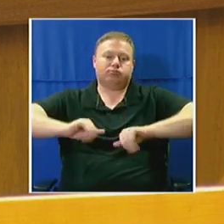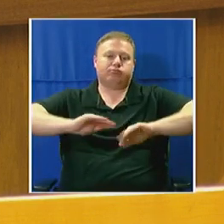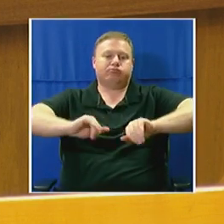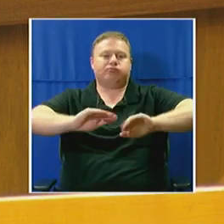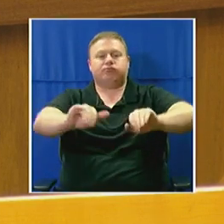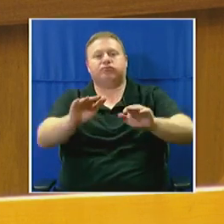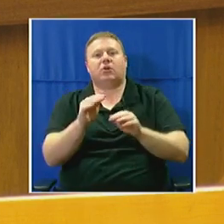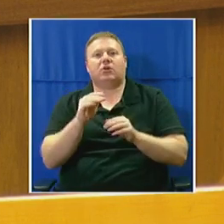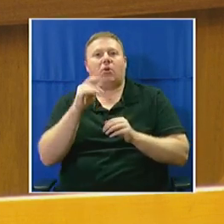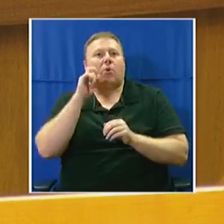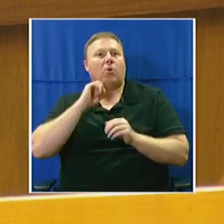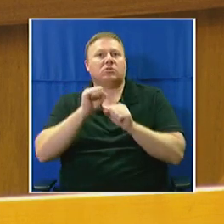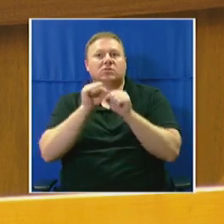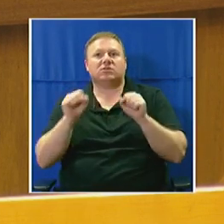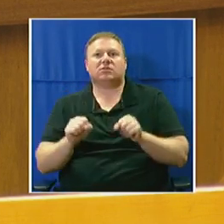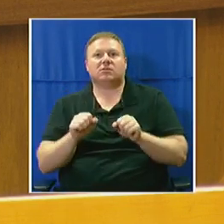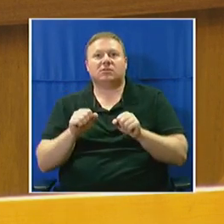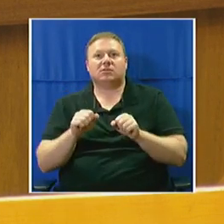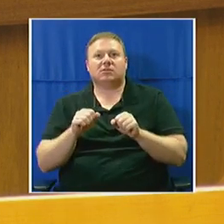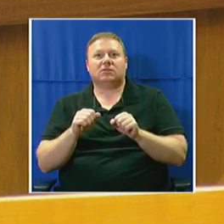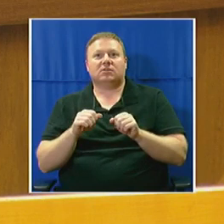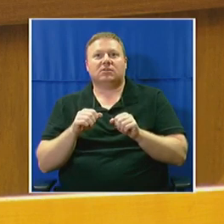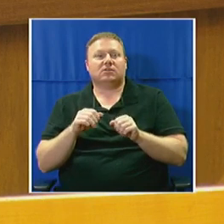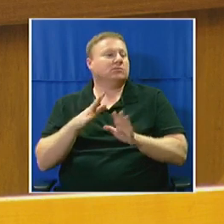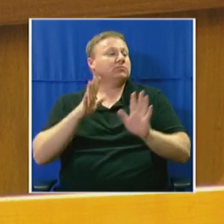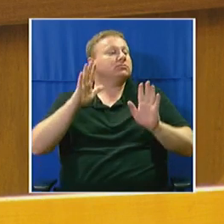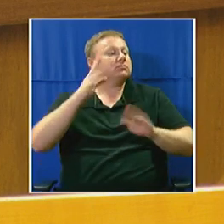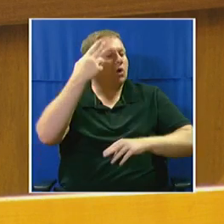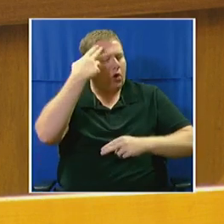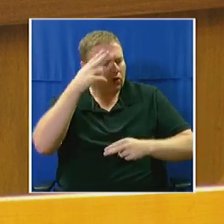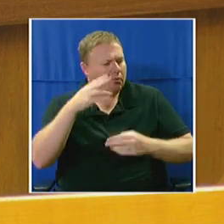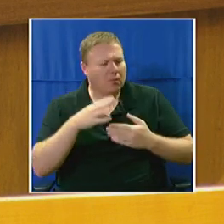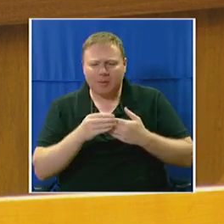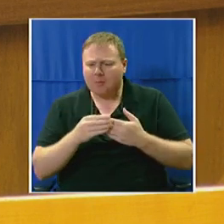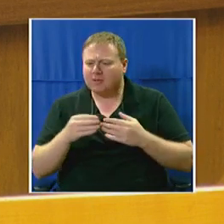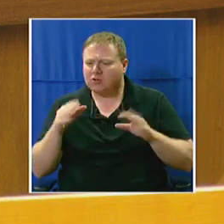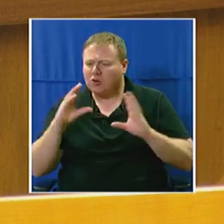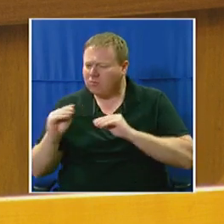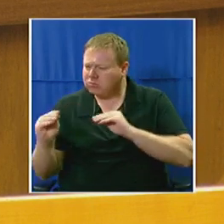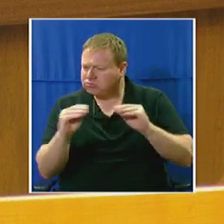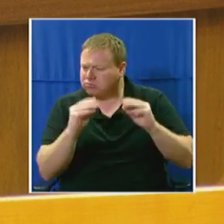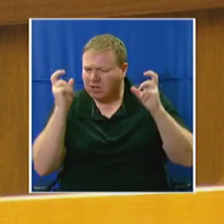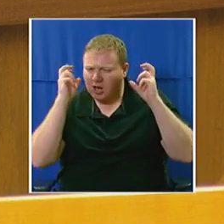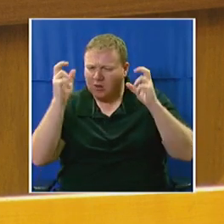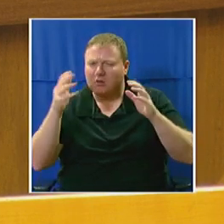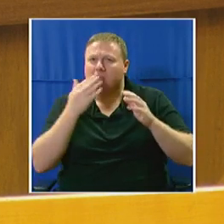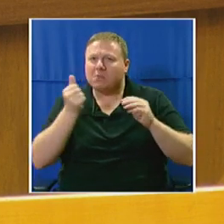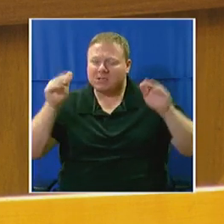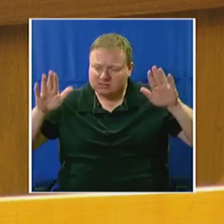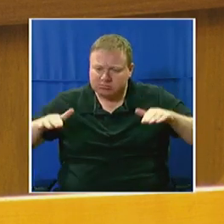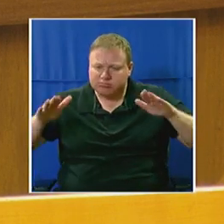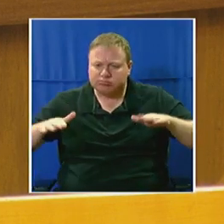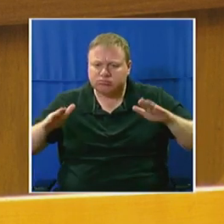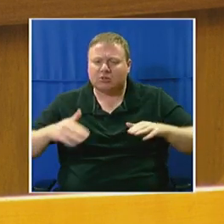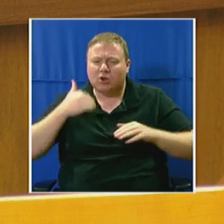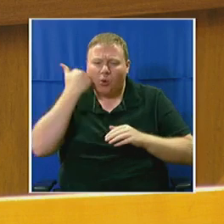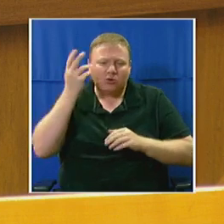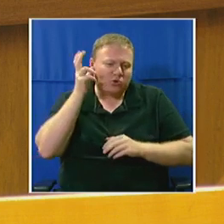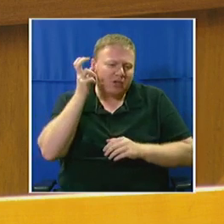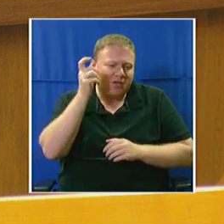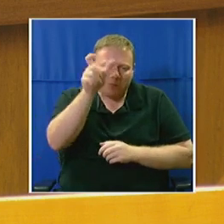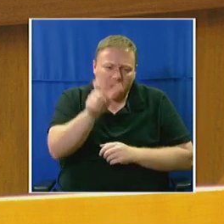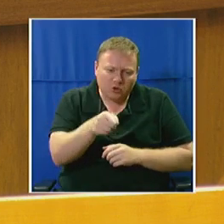system of members your noise levels are high your conversation is high can you lower it please so that we hear the one